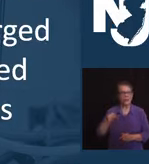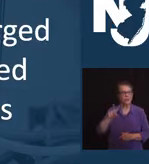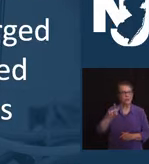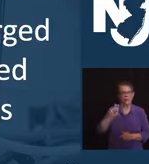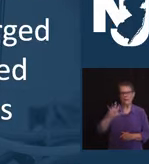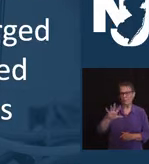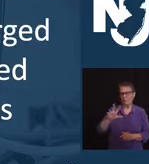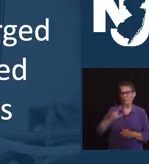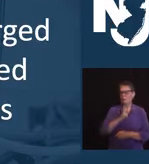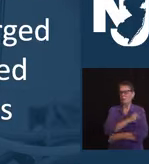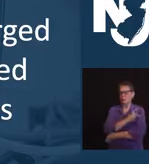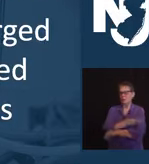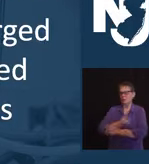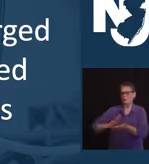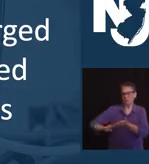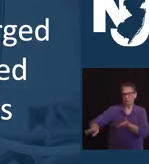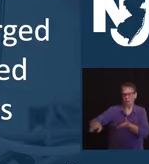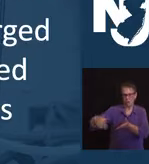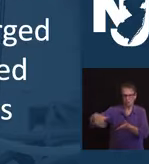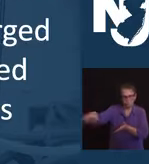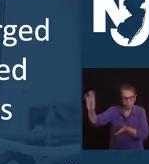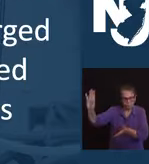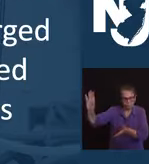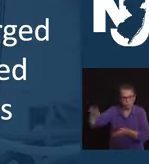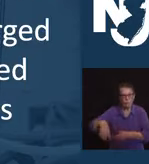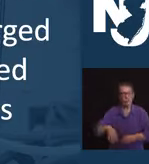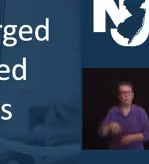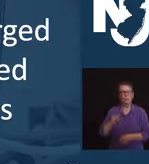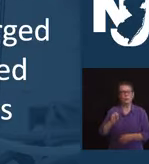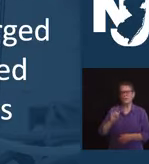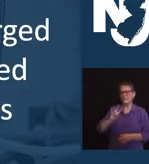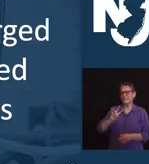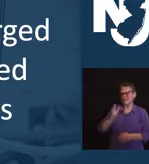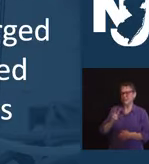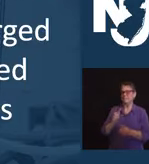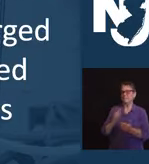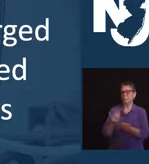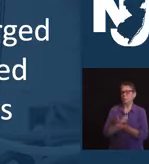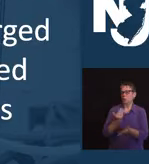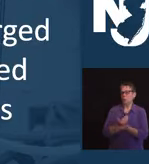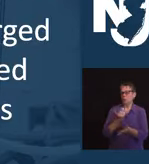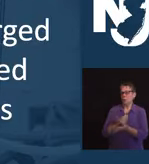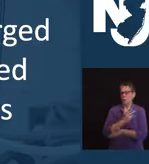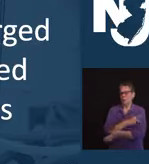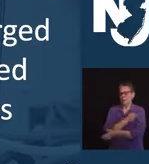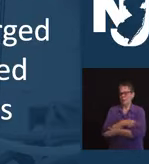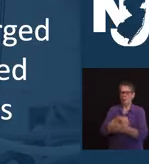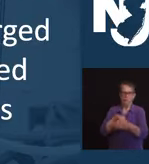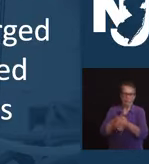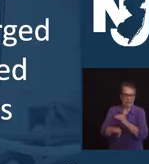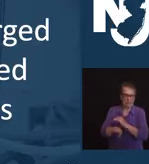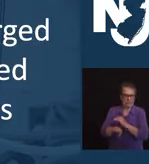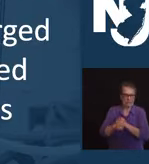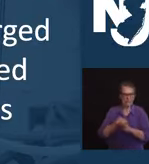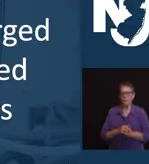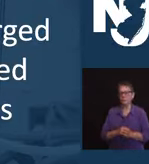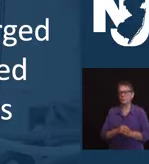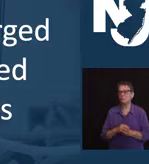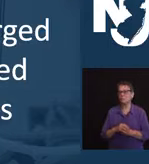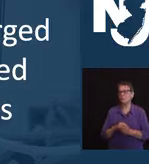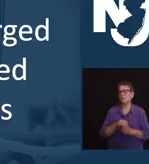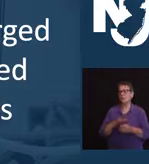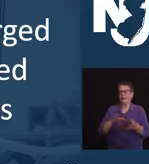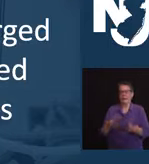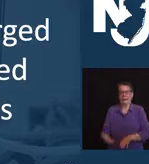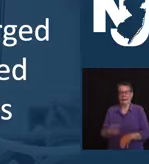COVID positive patients were admitted in our hospitals, recorded 24 deaths yesterday. Those, again, are not